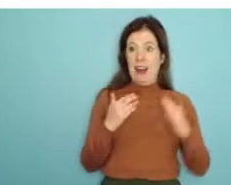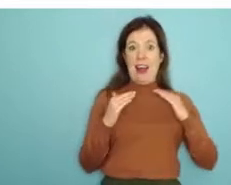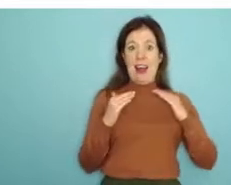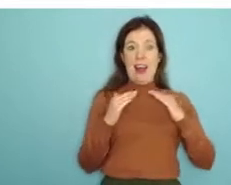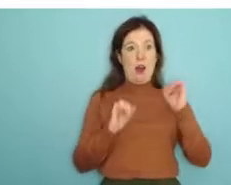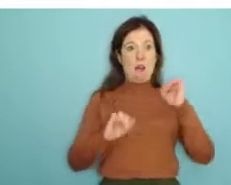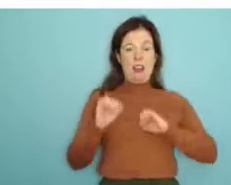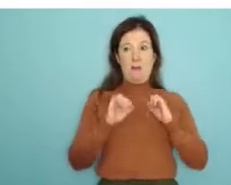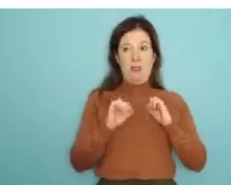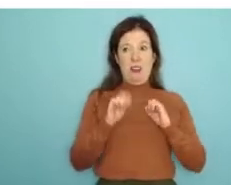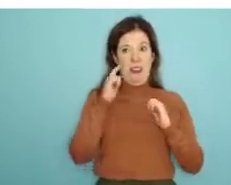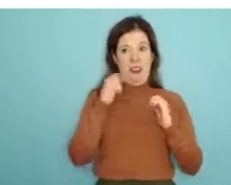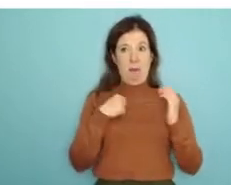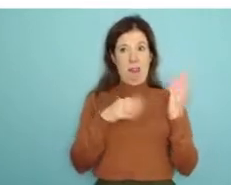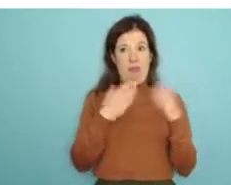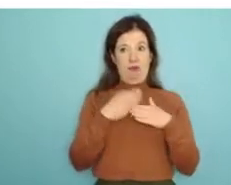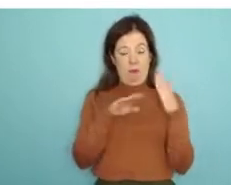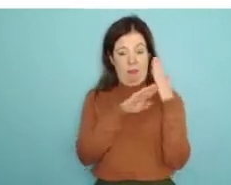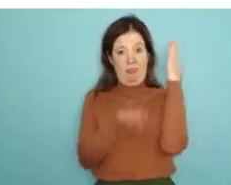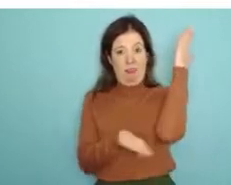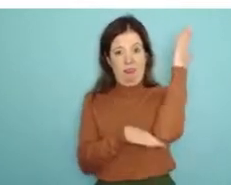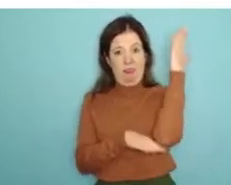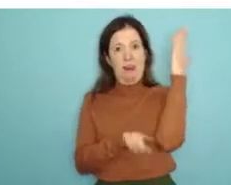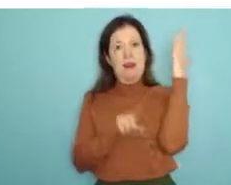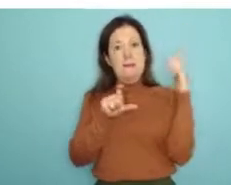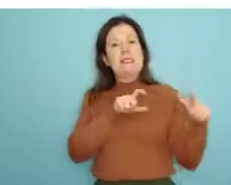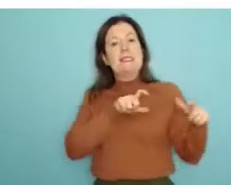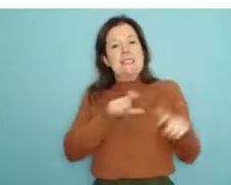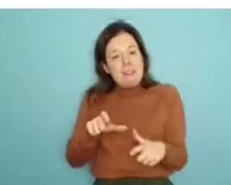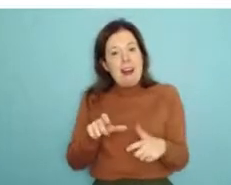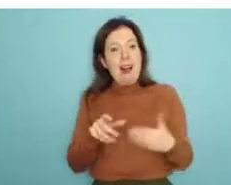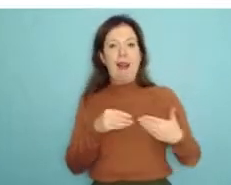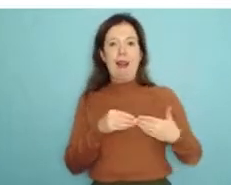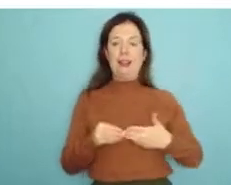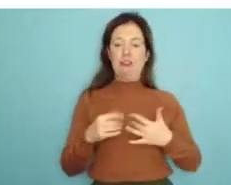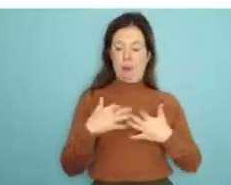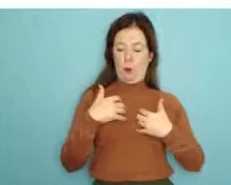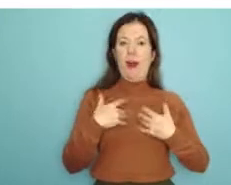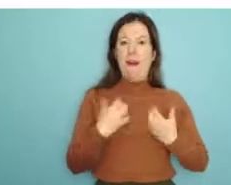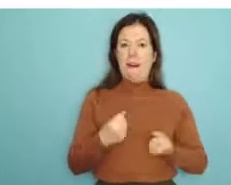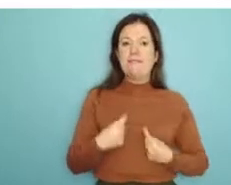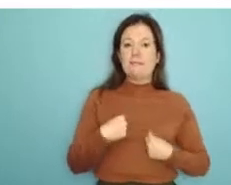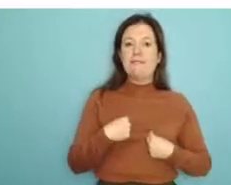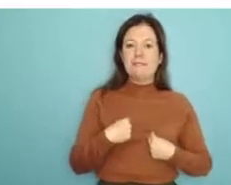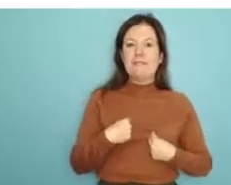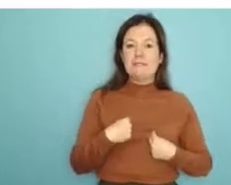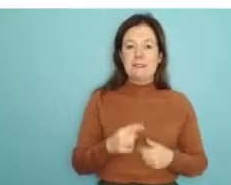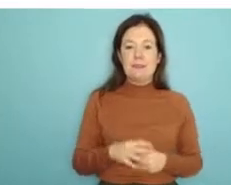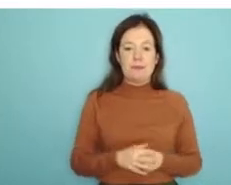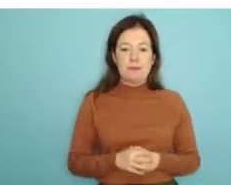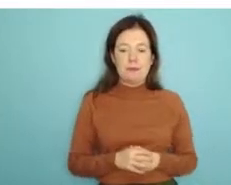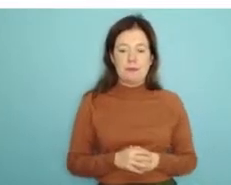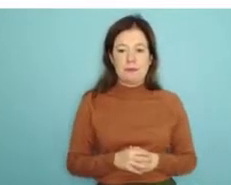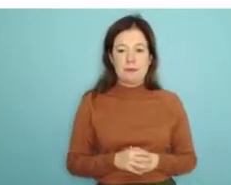banded in the organisation, I was still doing my part to show leadership. So coming on to the next